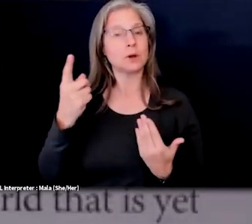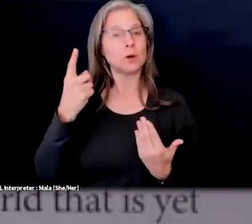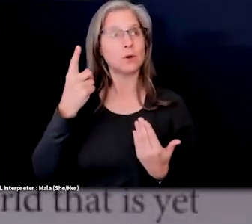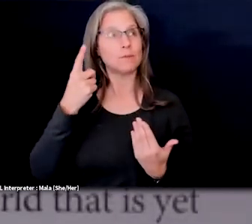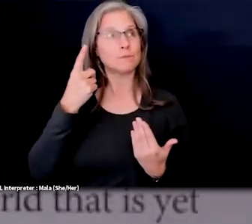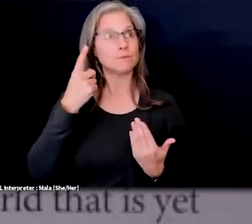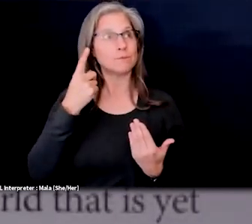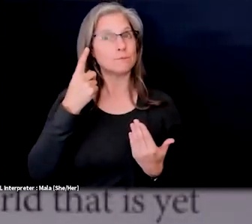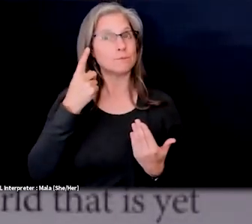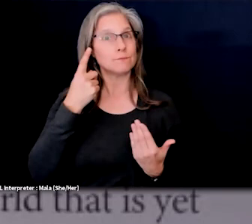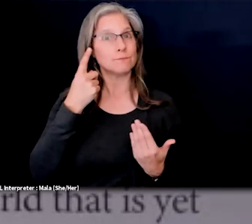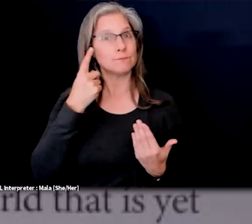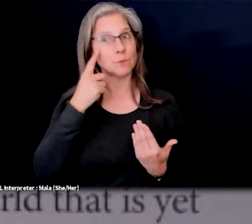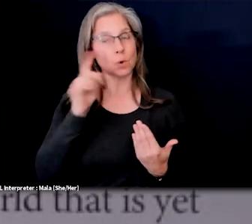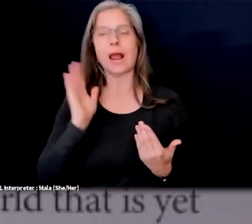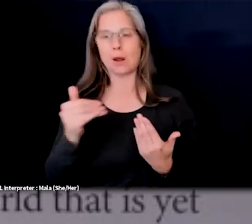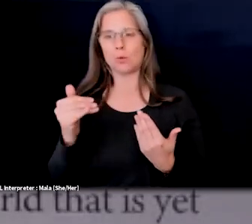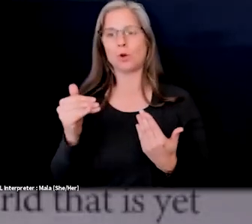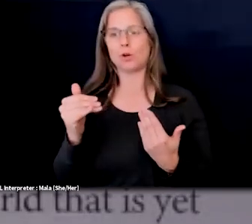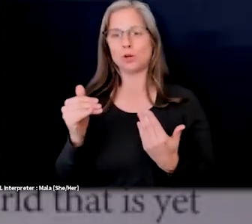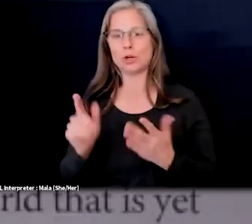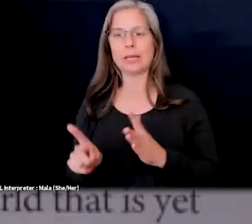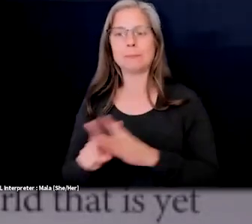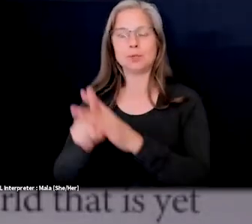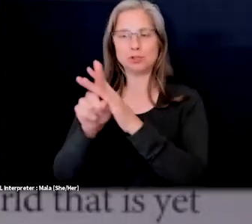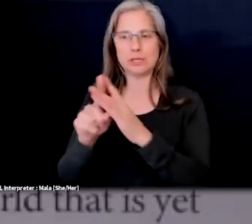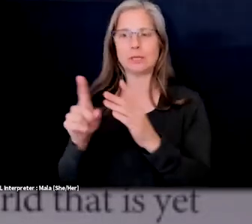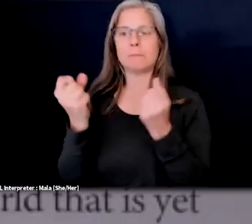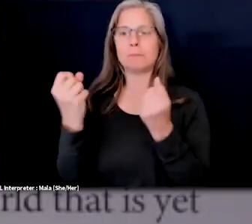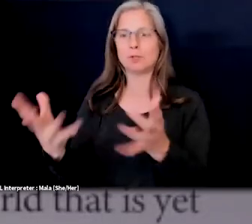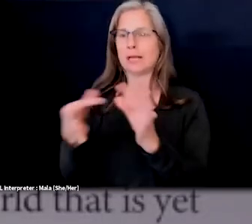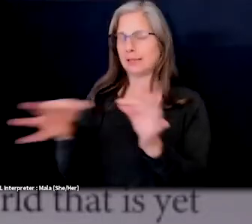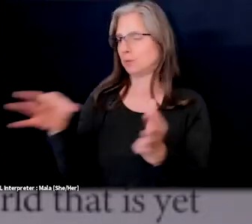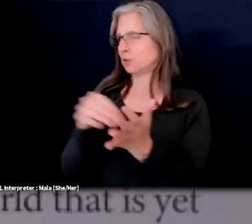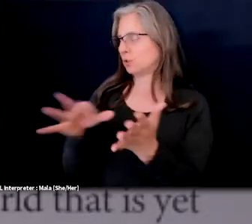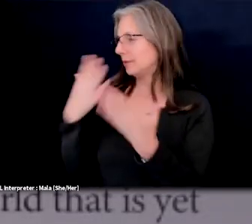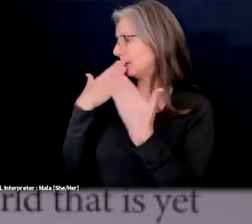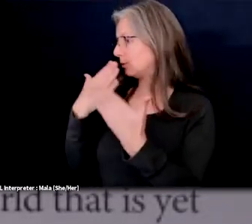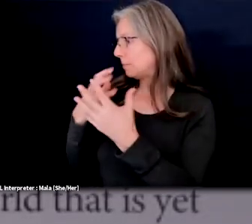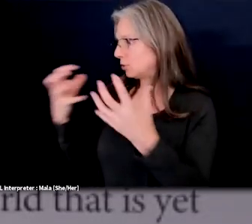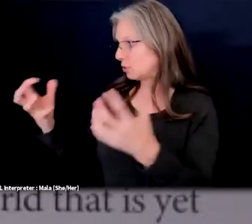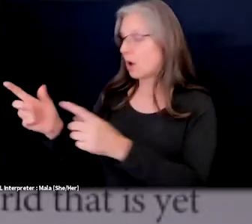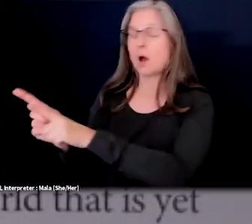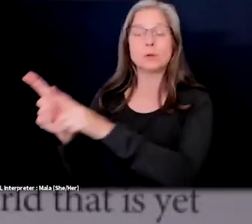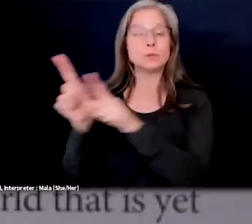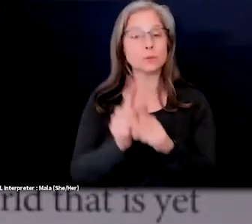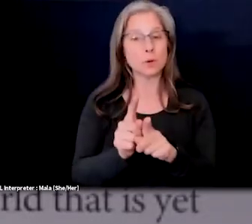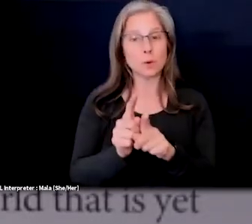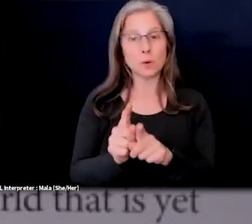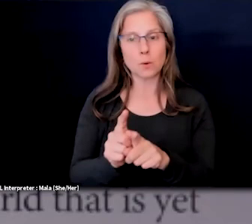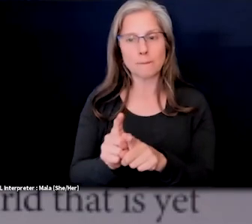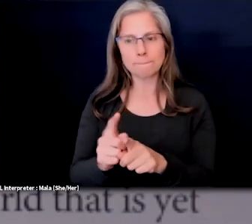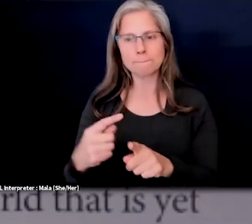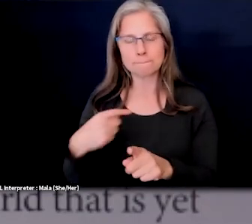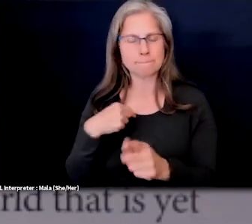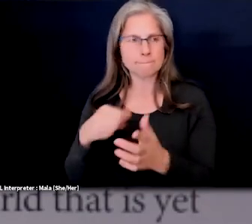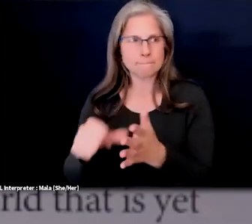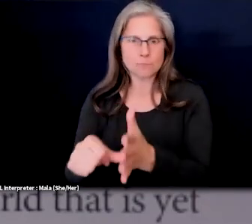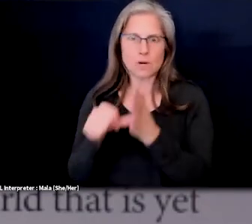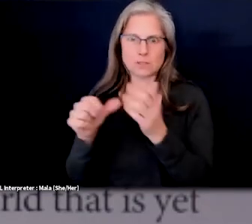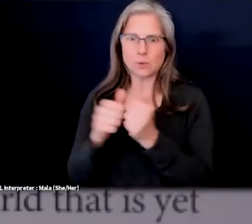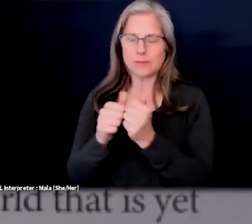our emerging multilingual students. So thank you so much. And also, I was so impressed